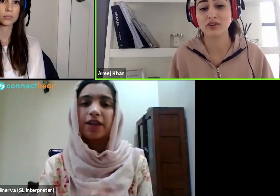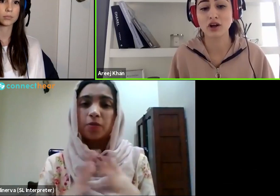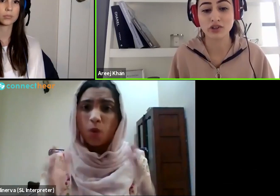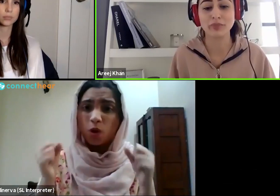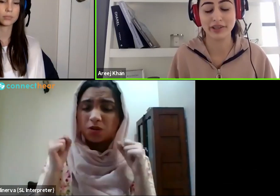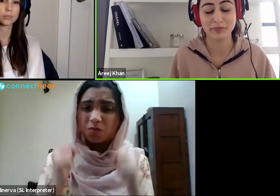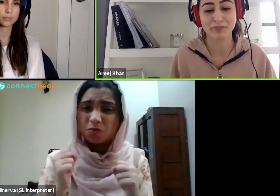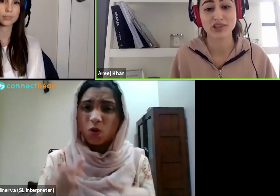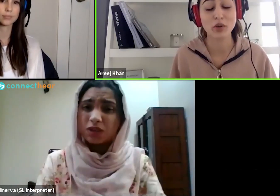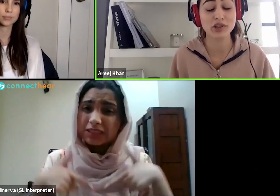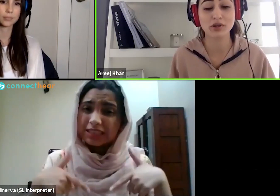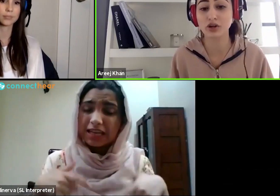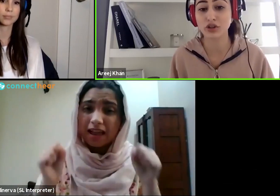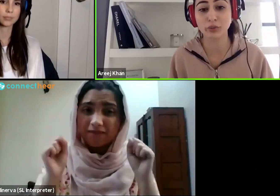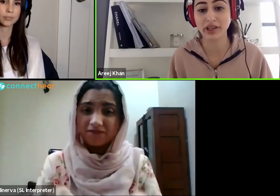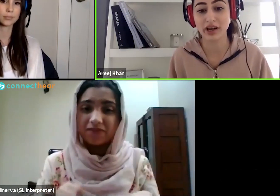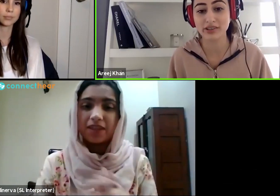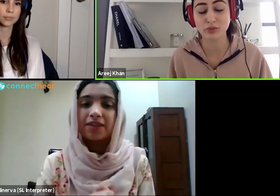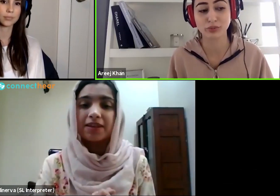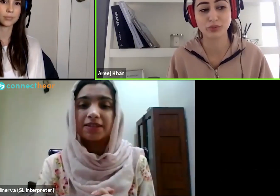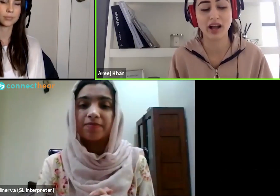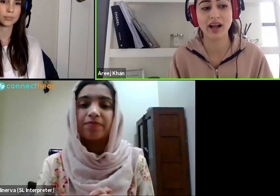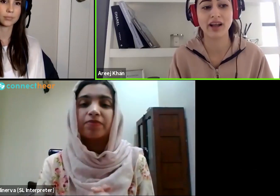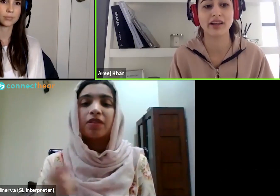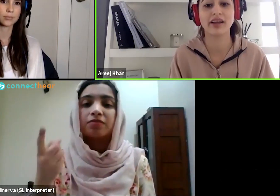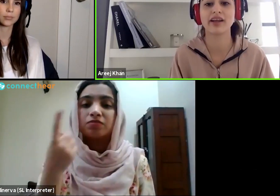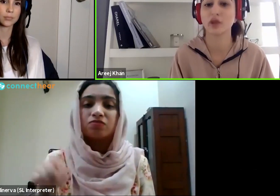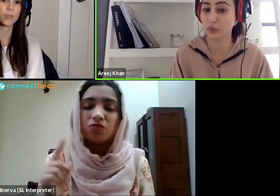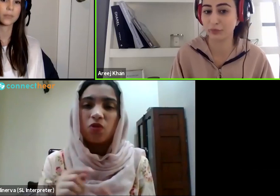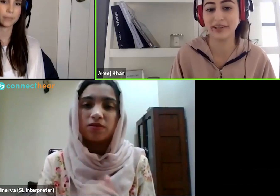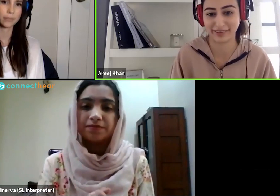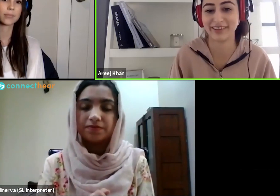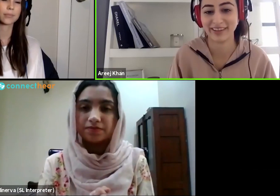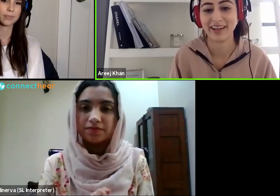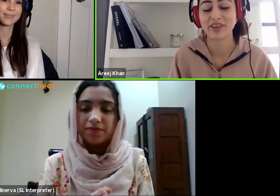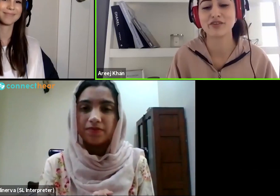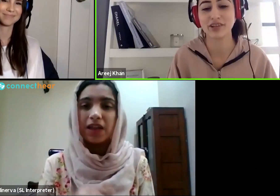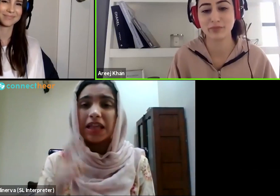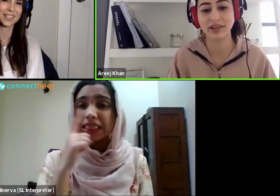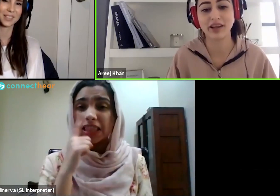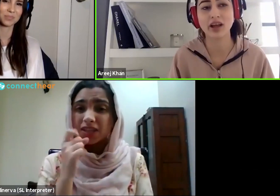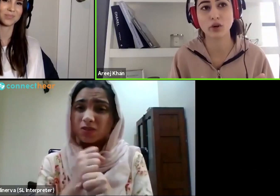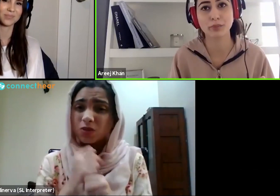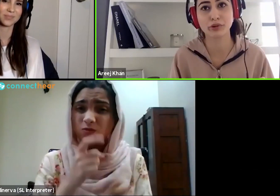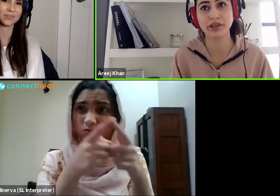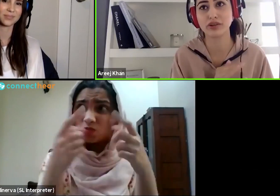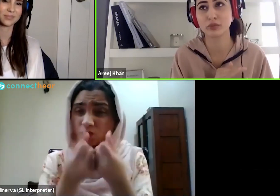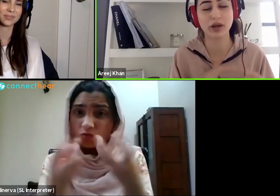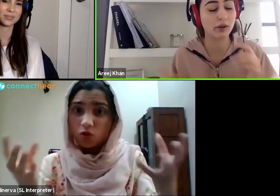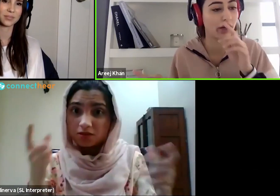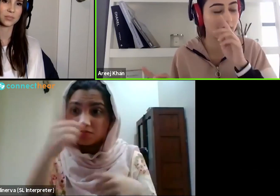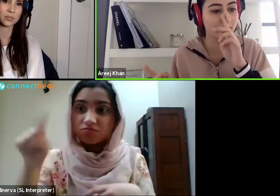you said, girls are mean. So I went to girls only high school and they were mean. They're really mean. Like I got